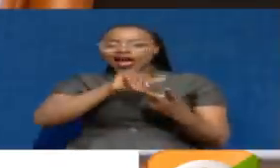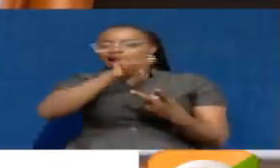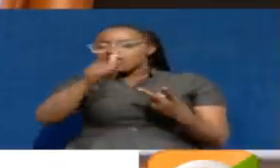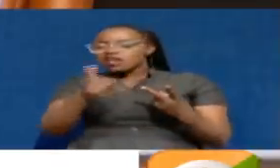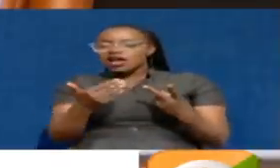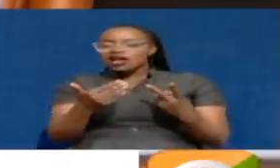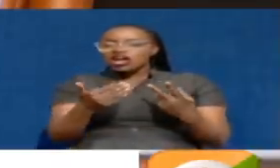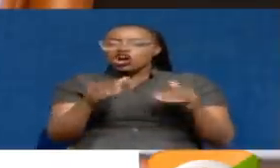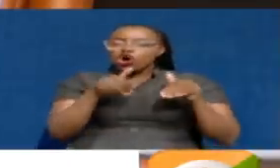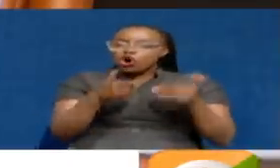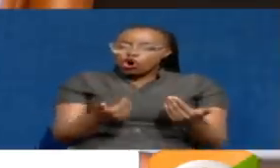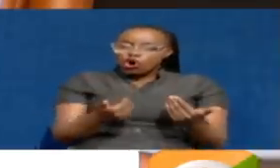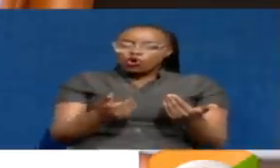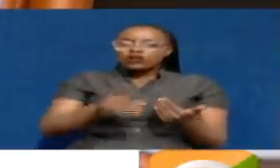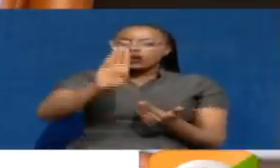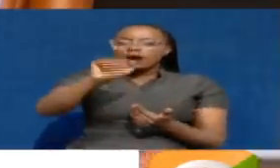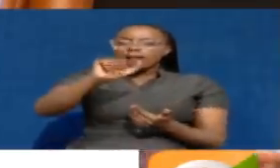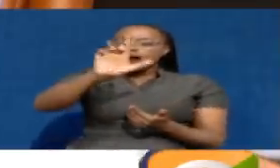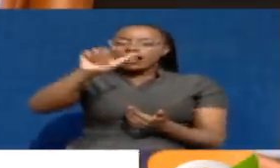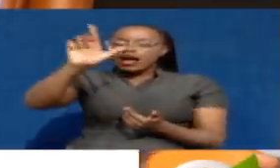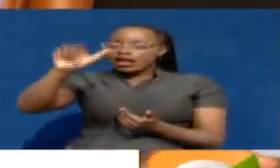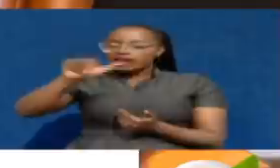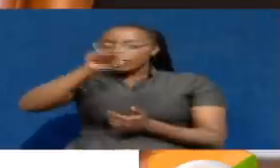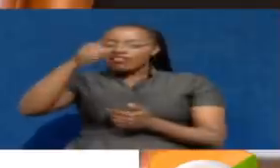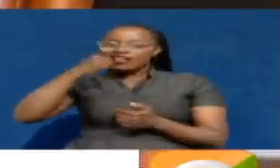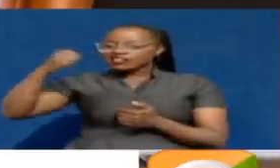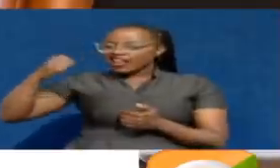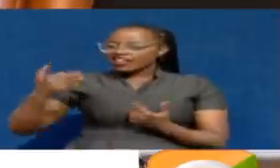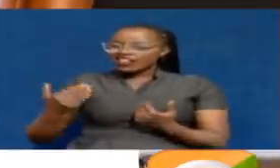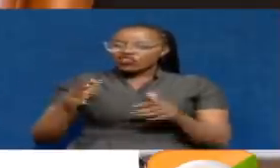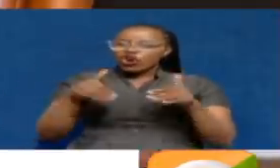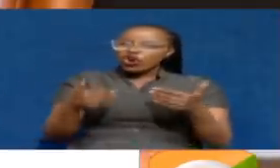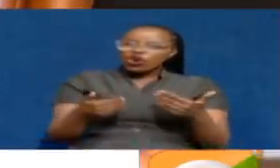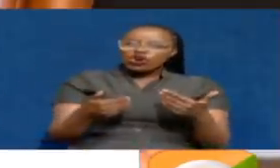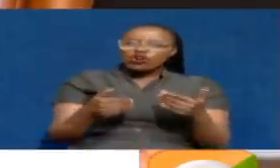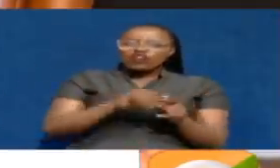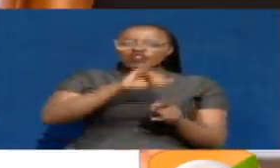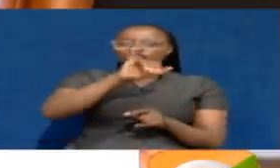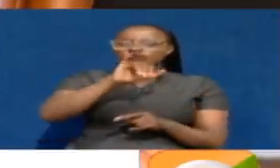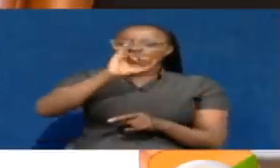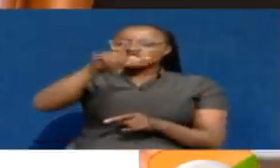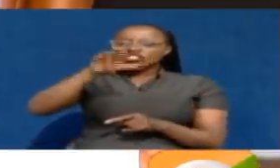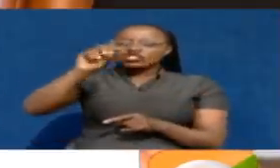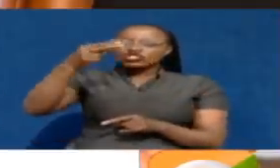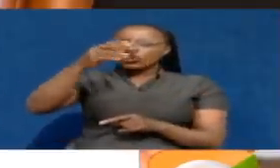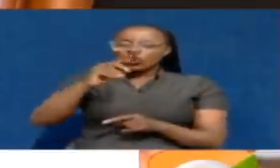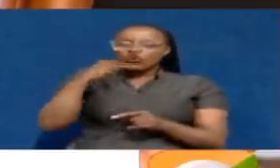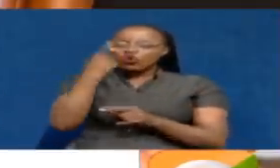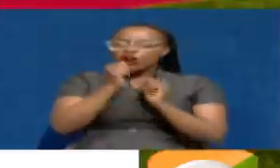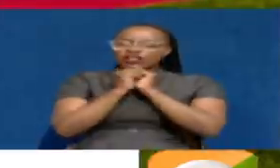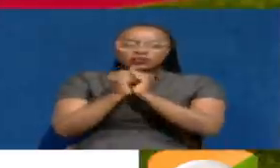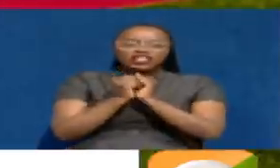lingine au Balala upande lingine wakina Joho ambayo tulikuwa